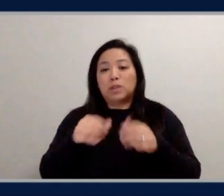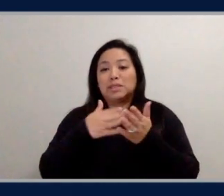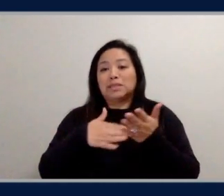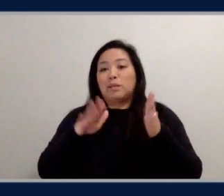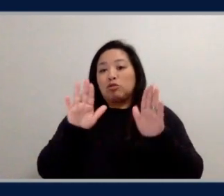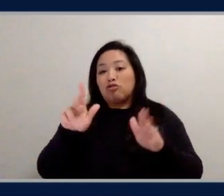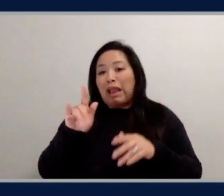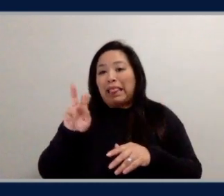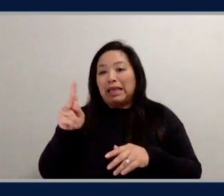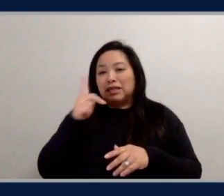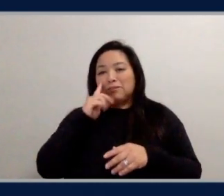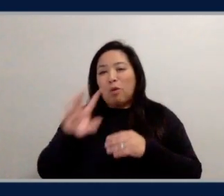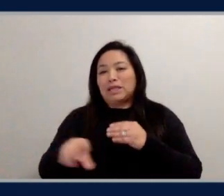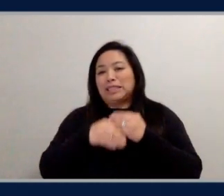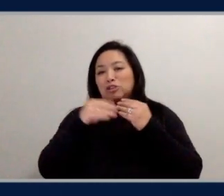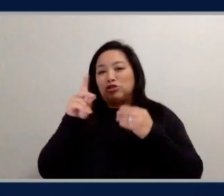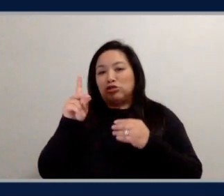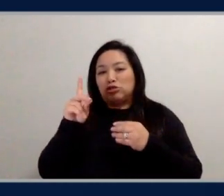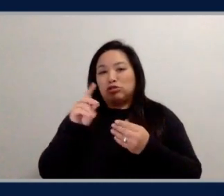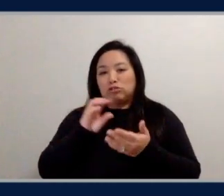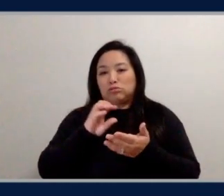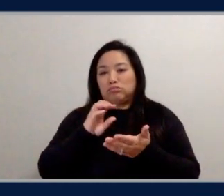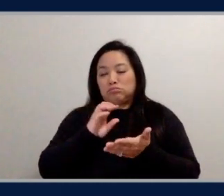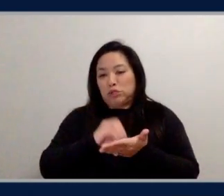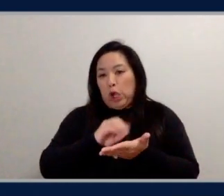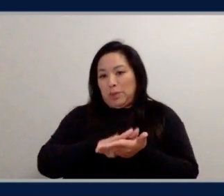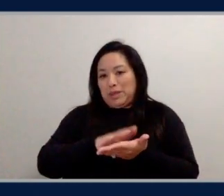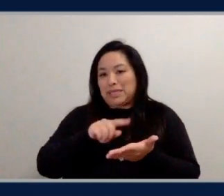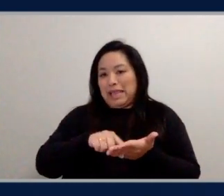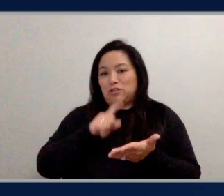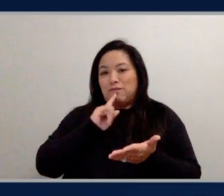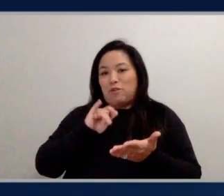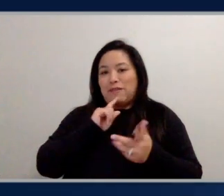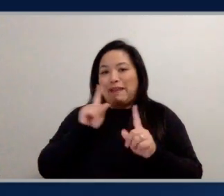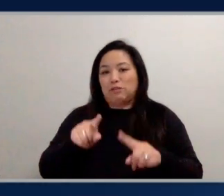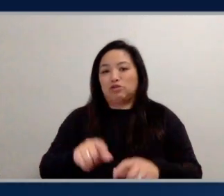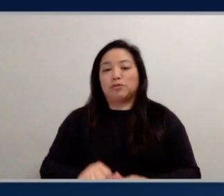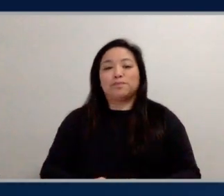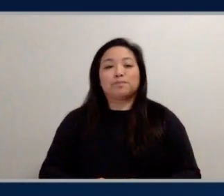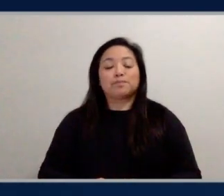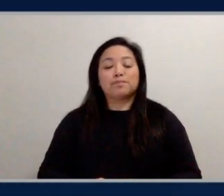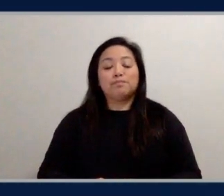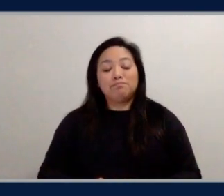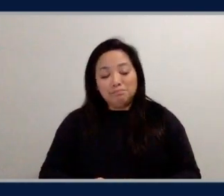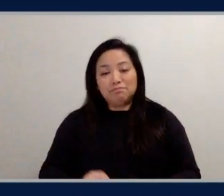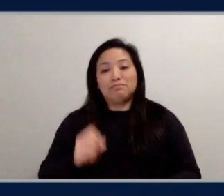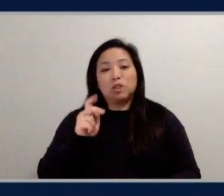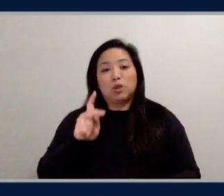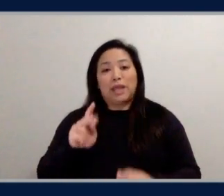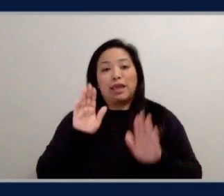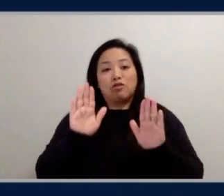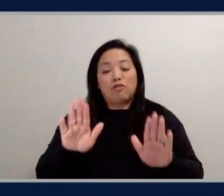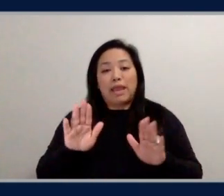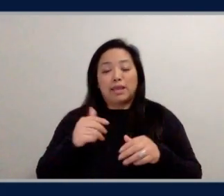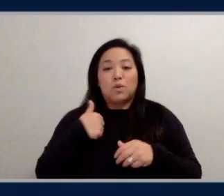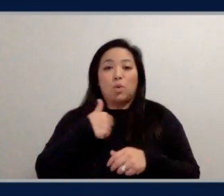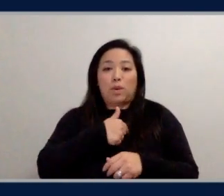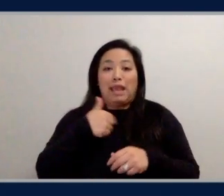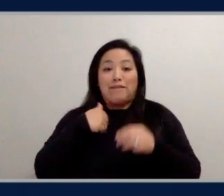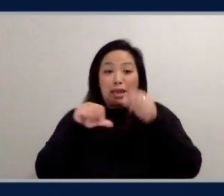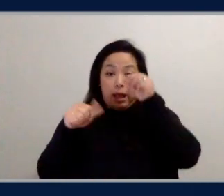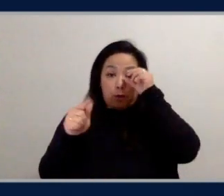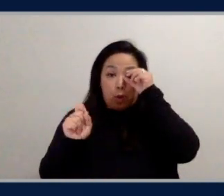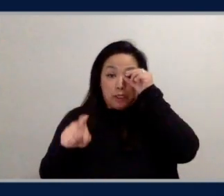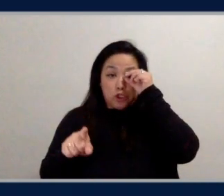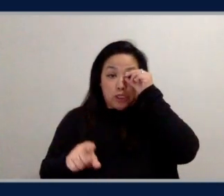additional documentation on awesome. that answer and repost. That's great. Awesome. Great. So we have again one more question. A lot of